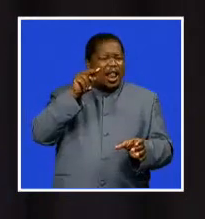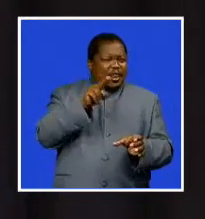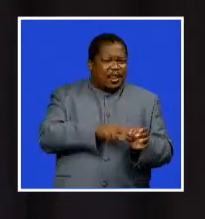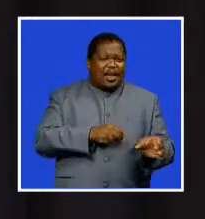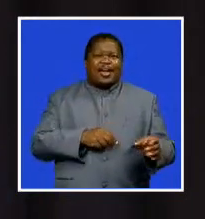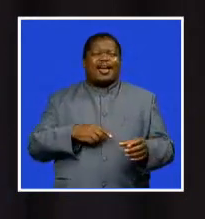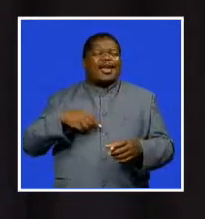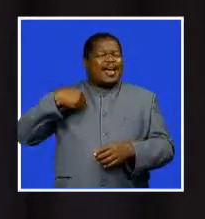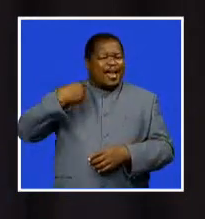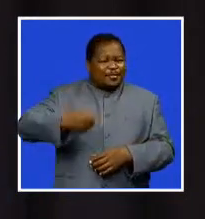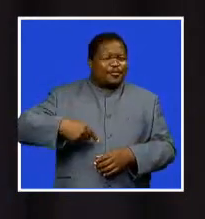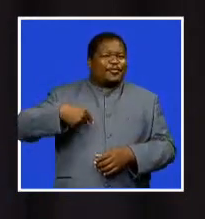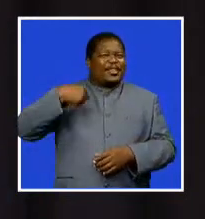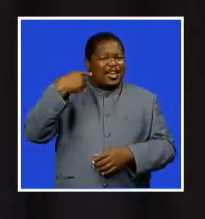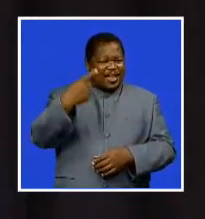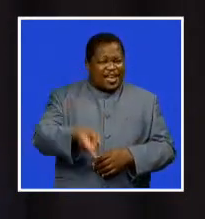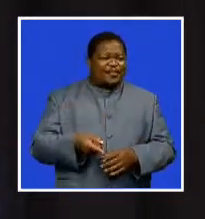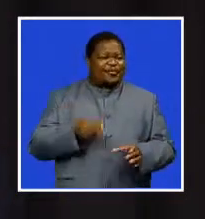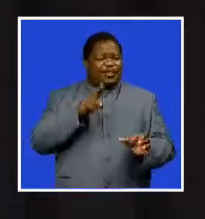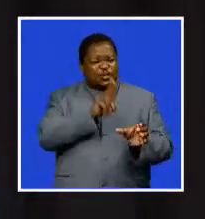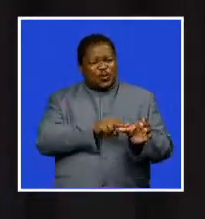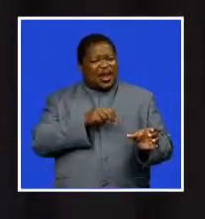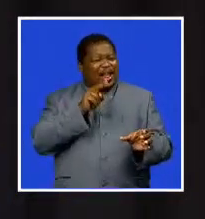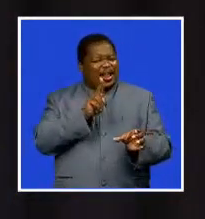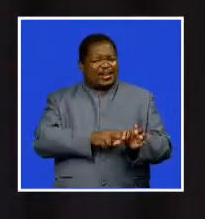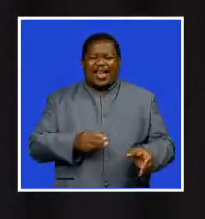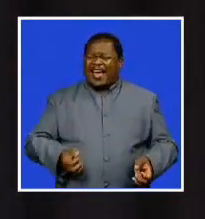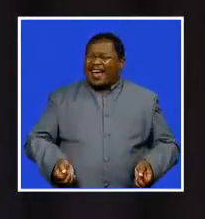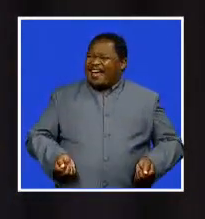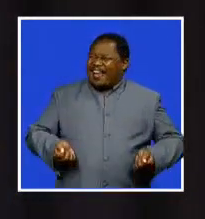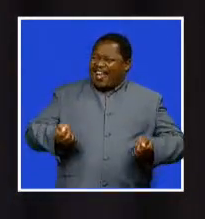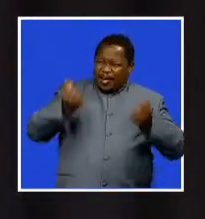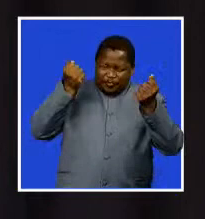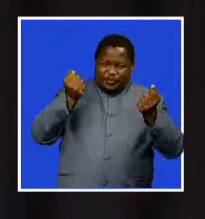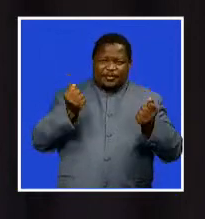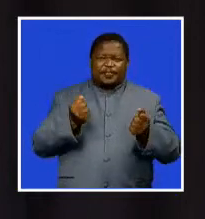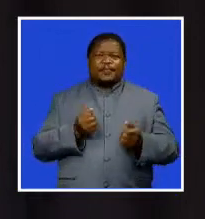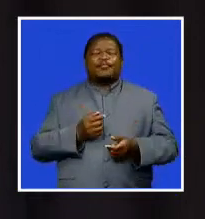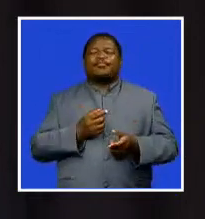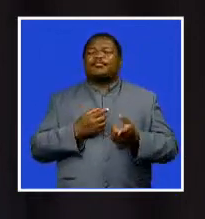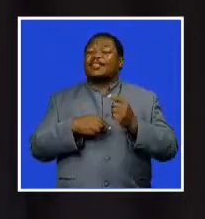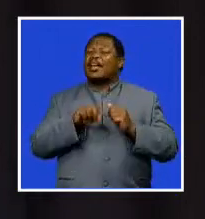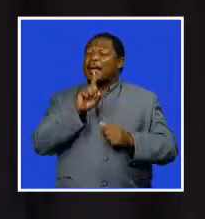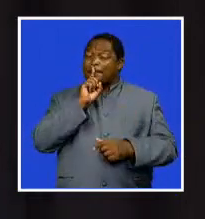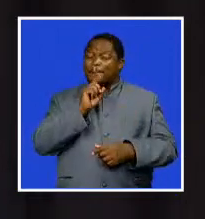ukuthi namuhla ngifuna kuyiyekela le habit